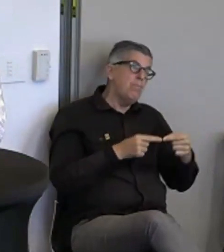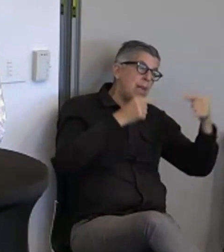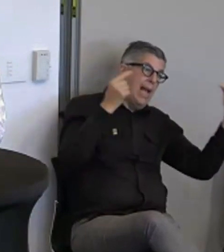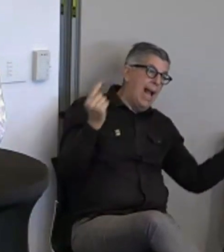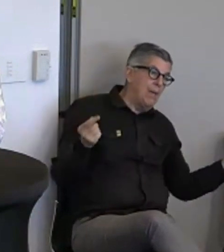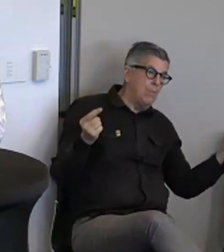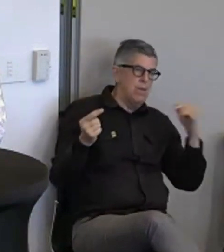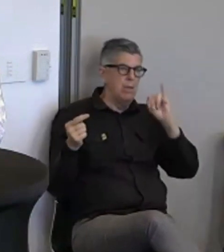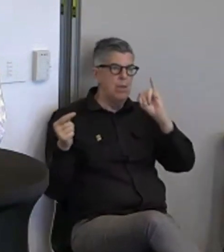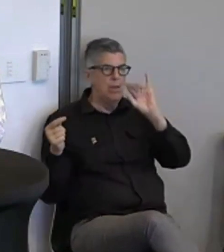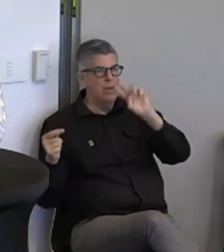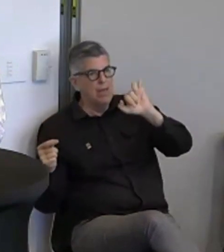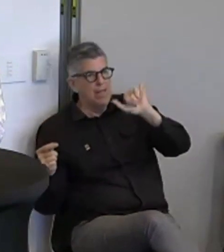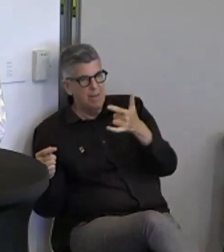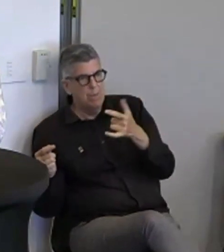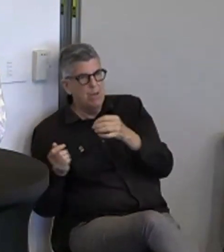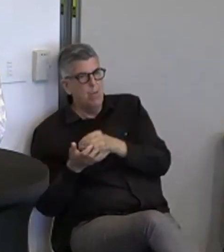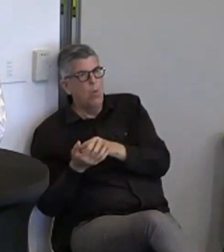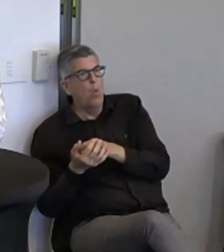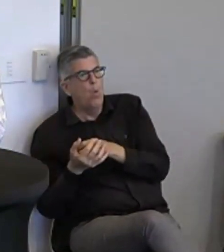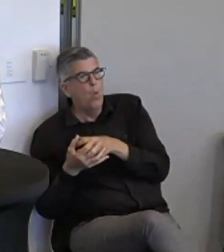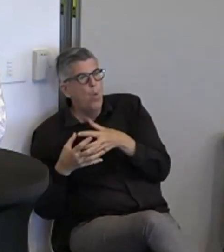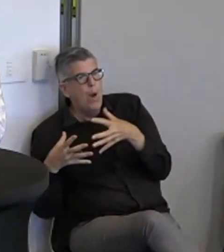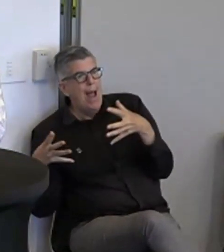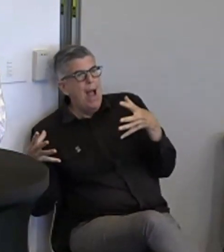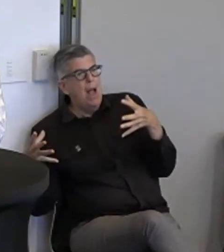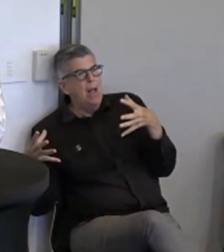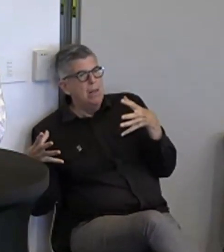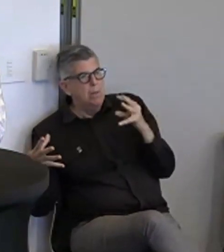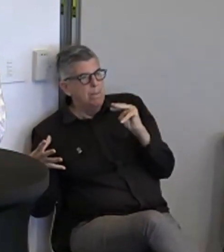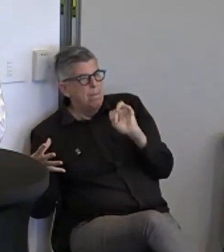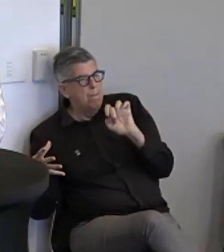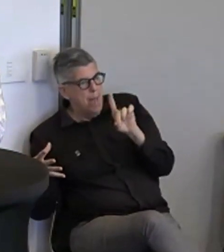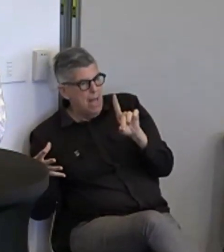image enrichment. And that's the kind of thing that the Mad Lab does.